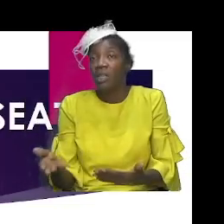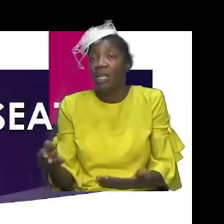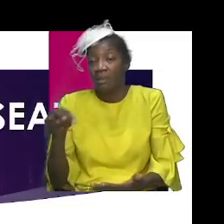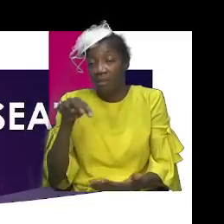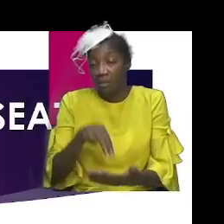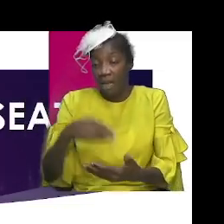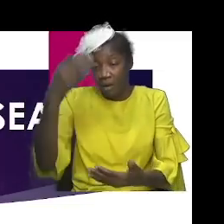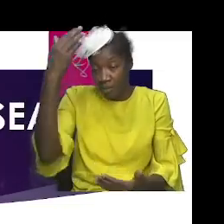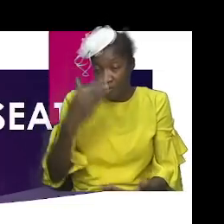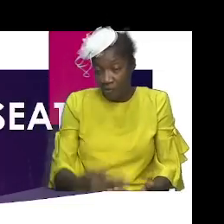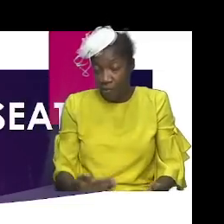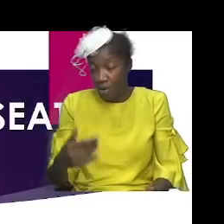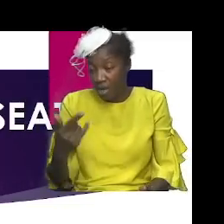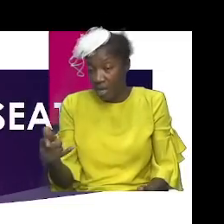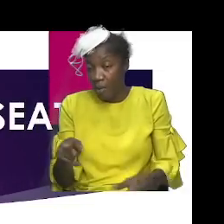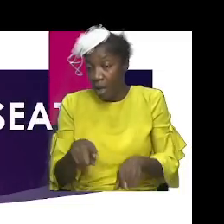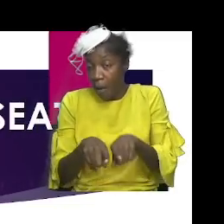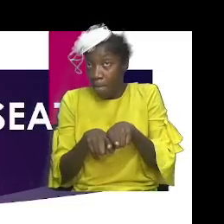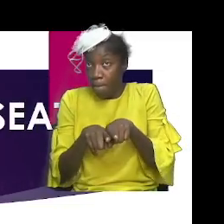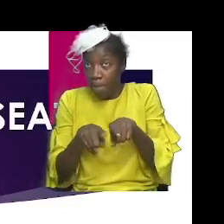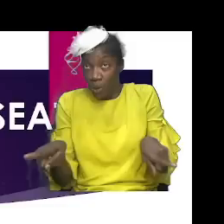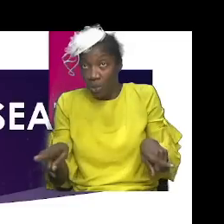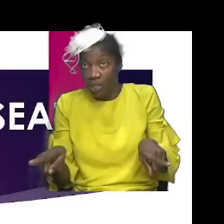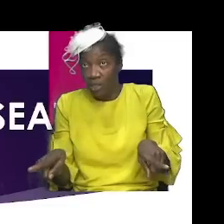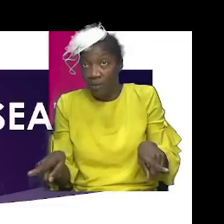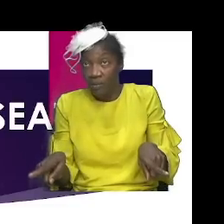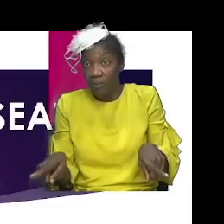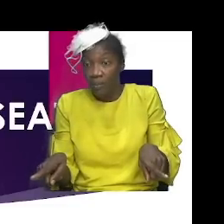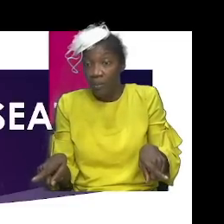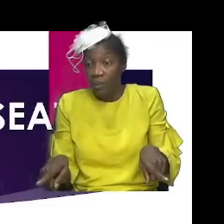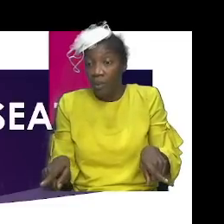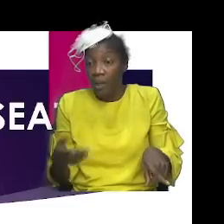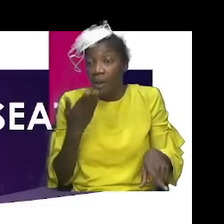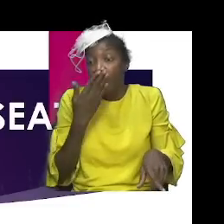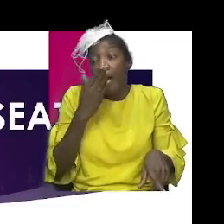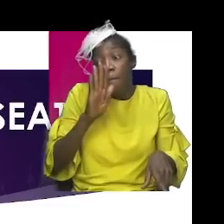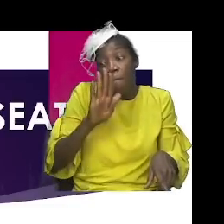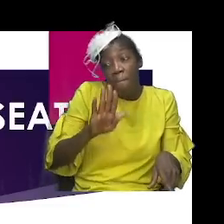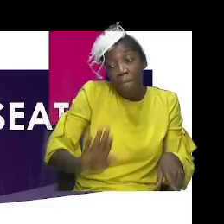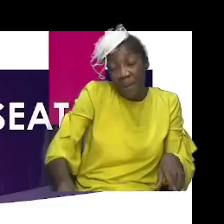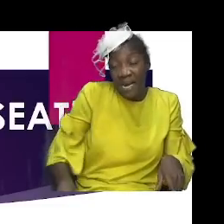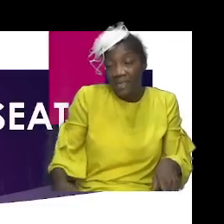But, brethren, beloved, they are also the bad things.